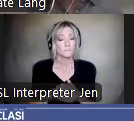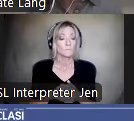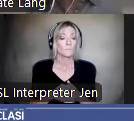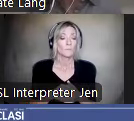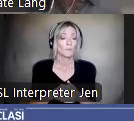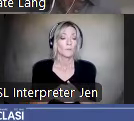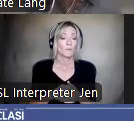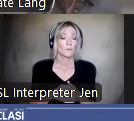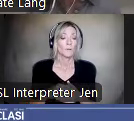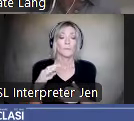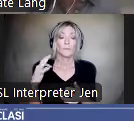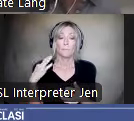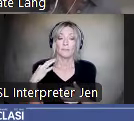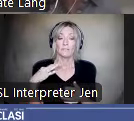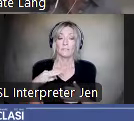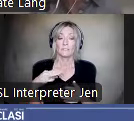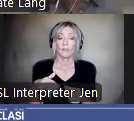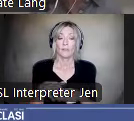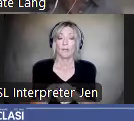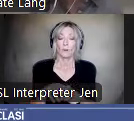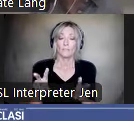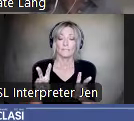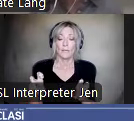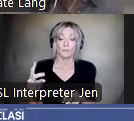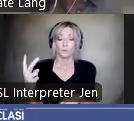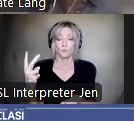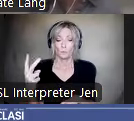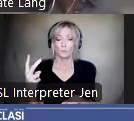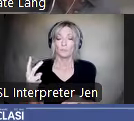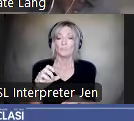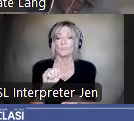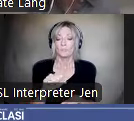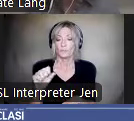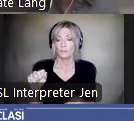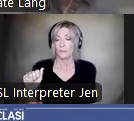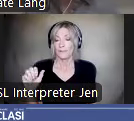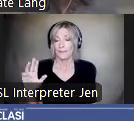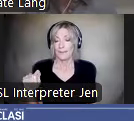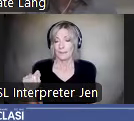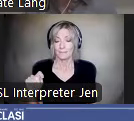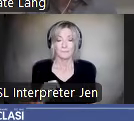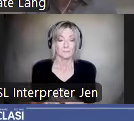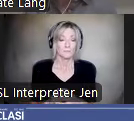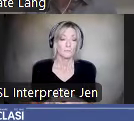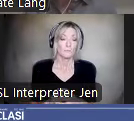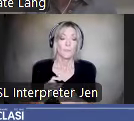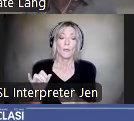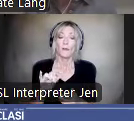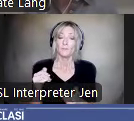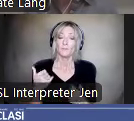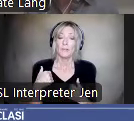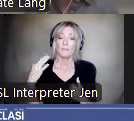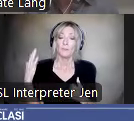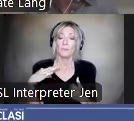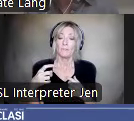these benefits are covered by Title II of the Social Security Act. There's also benefits